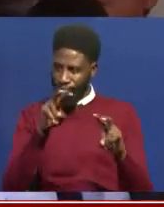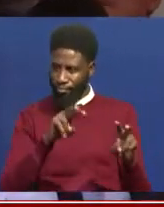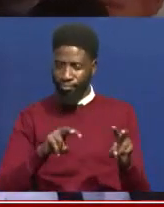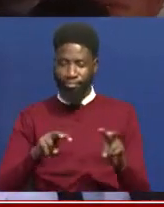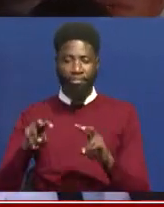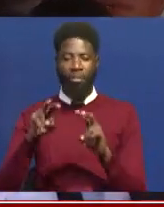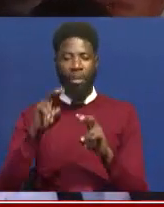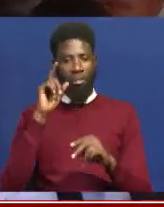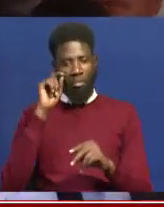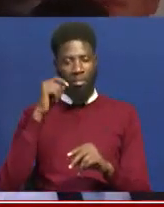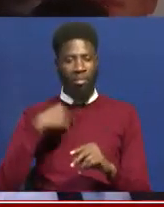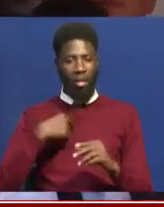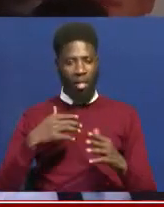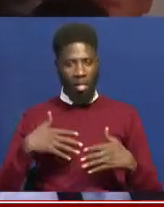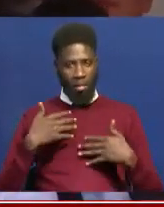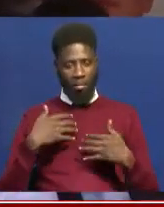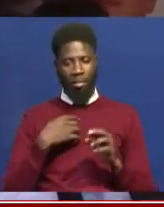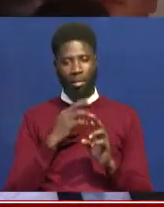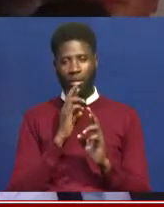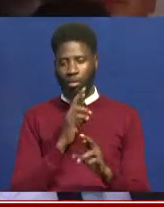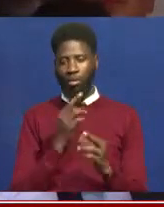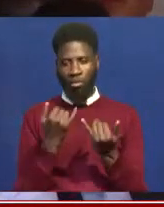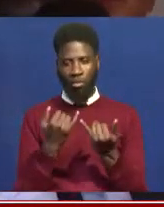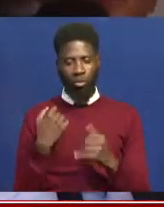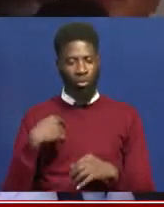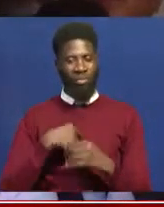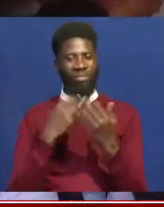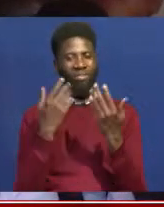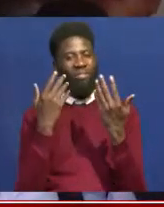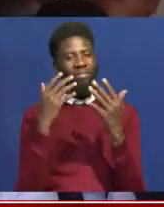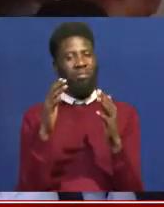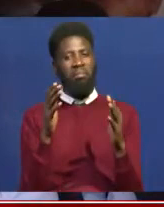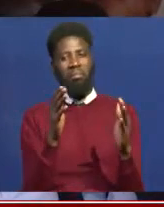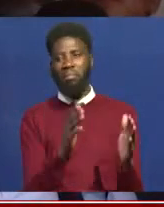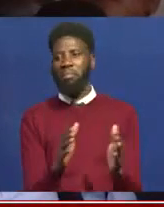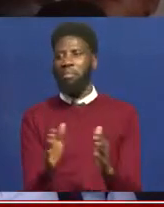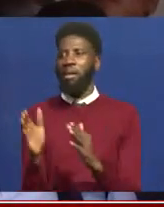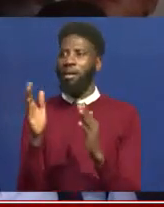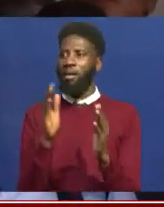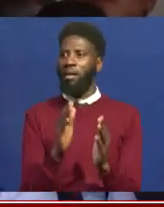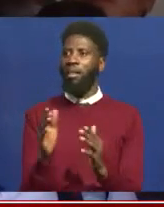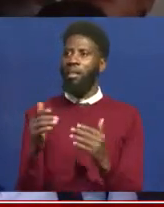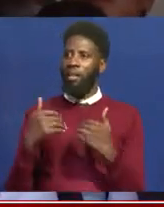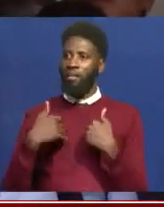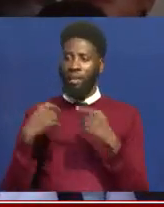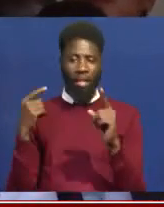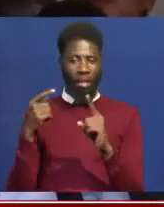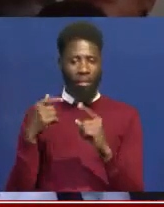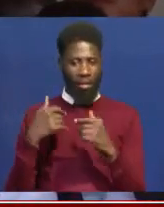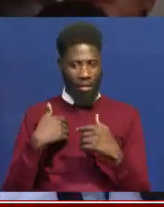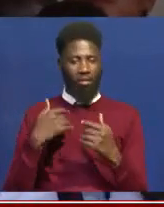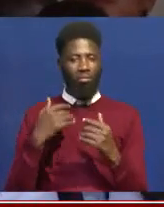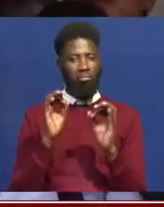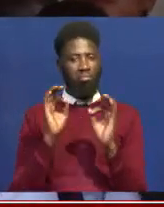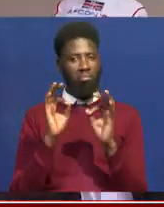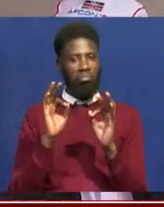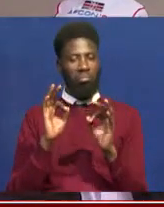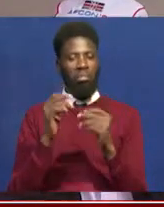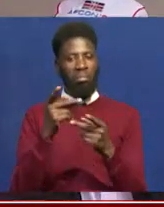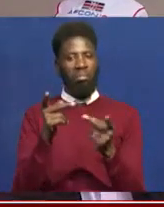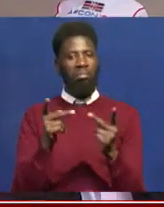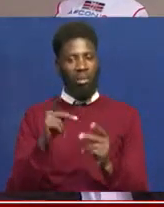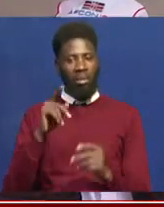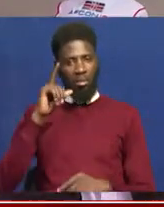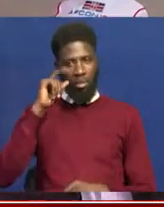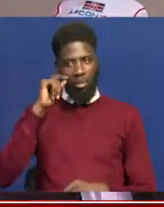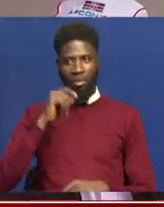glad to report to you, Your Excellency, that we have already prepared a plan to have a fitting facility in the coastal region.